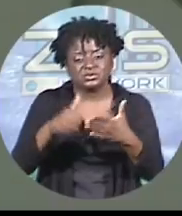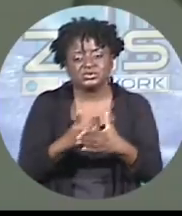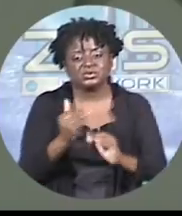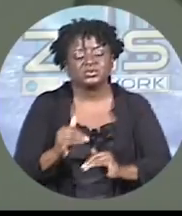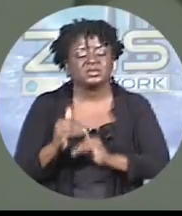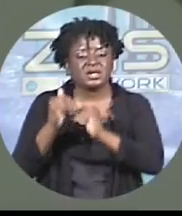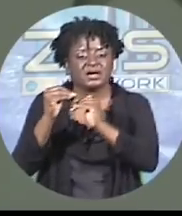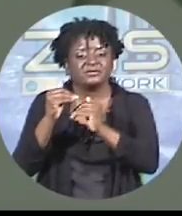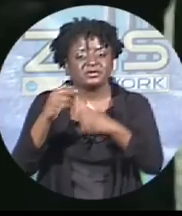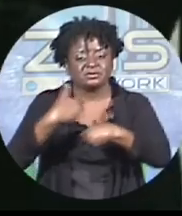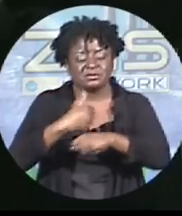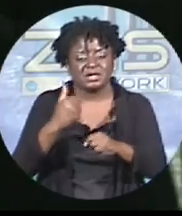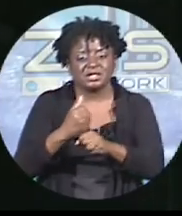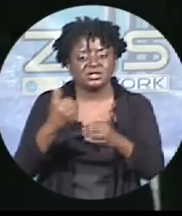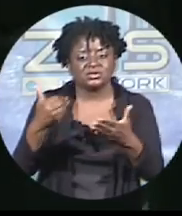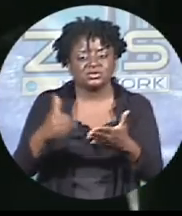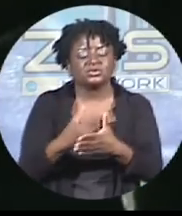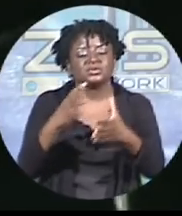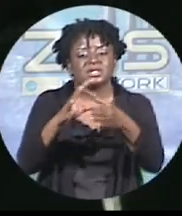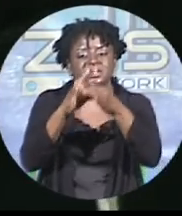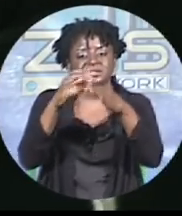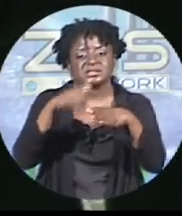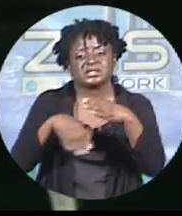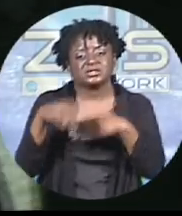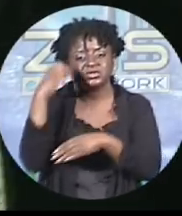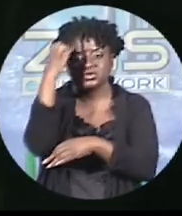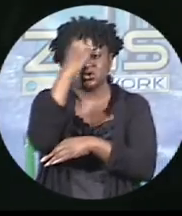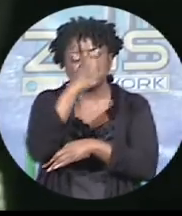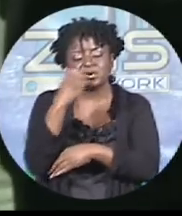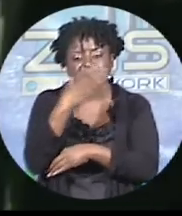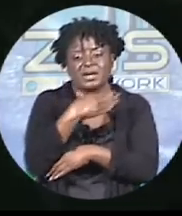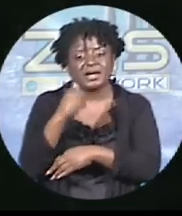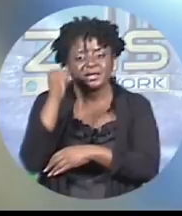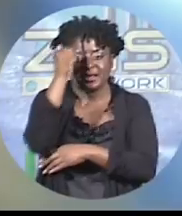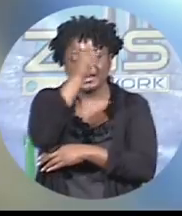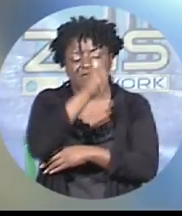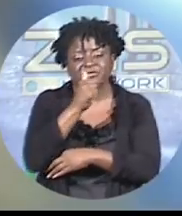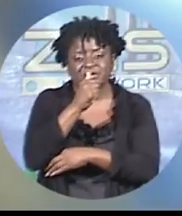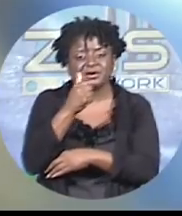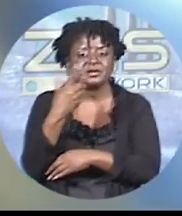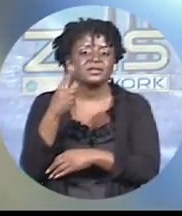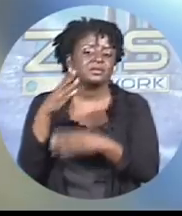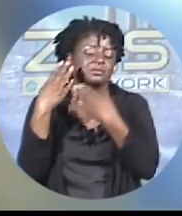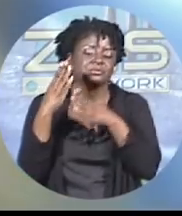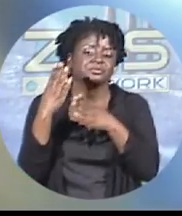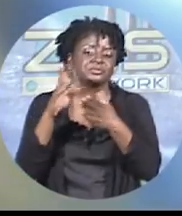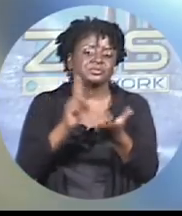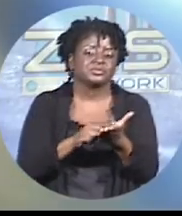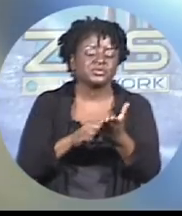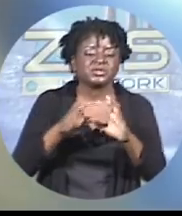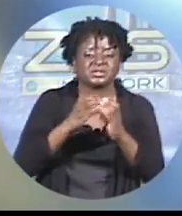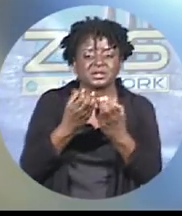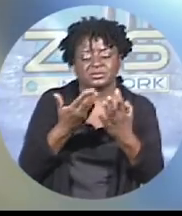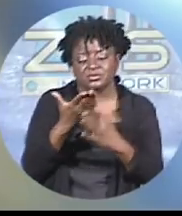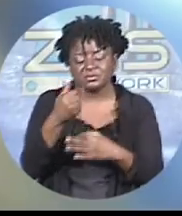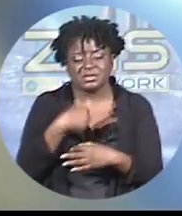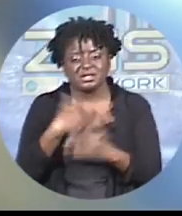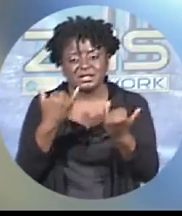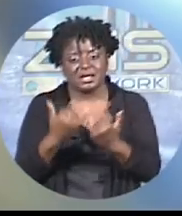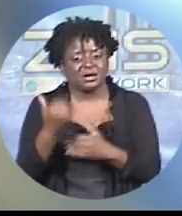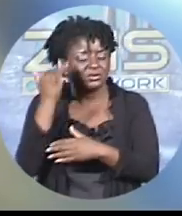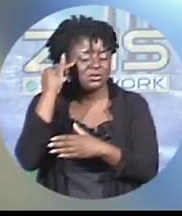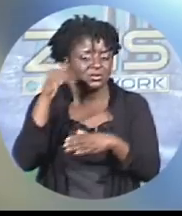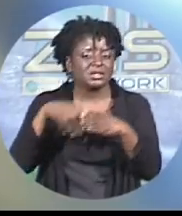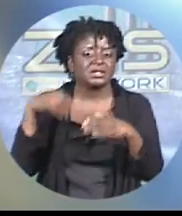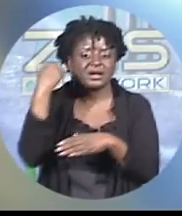important linkages in Europe and Africa. The Bahamas Press Club, through me, is now known in Africa and in